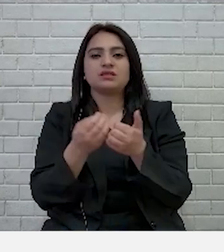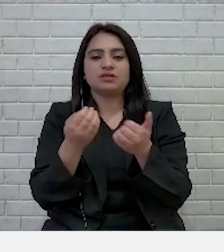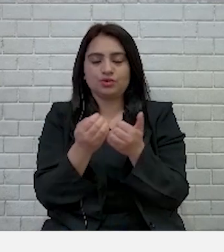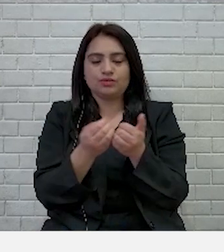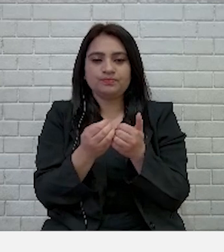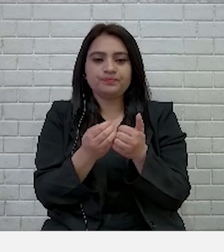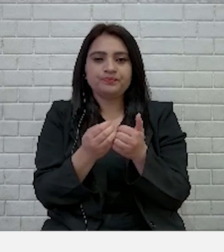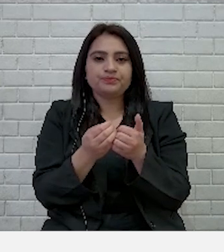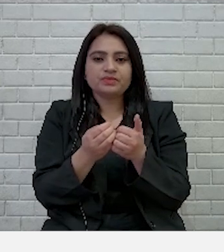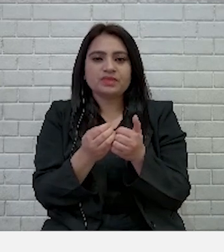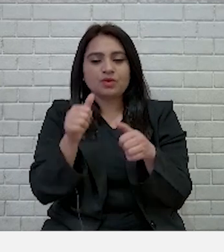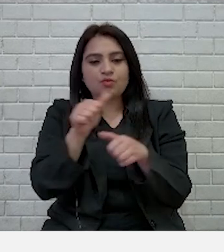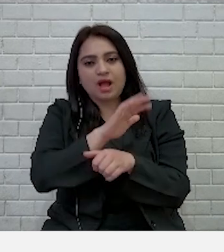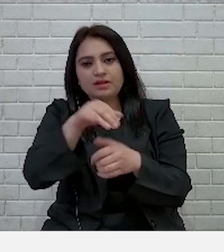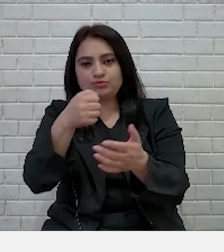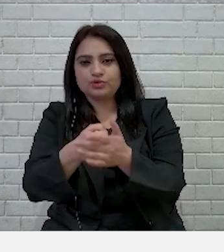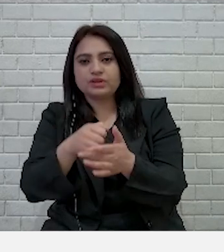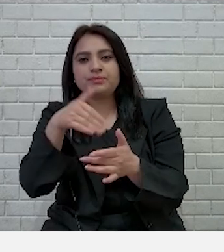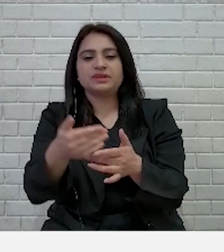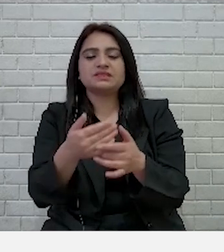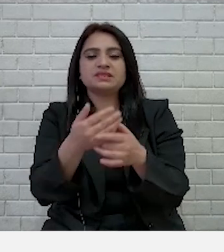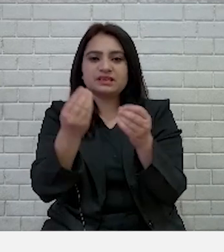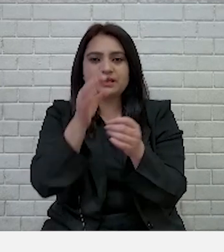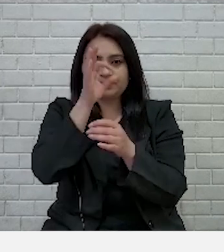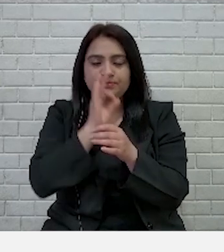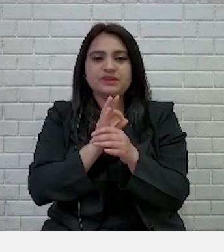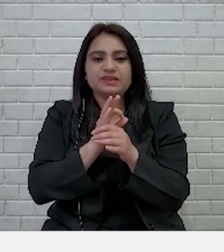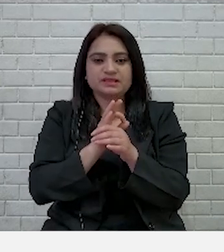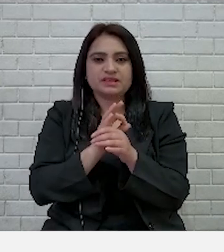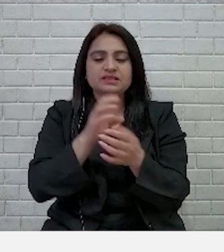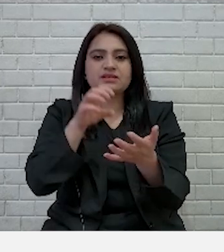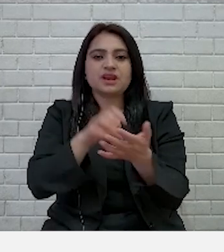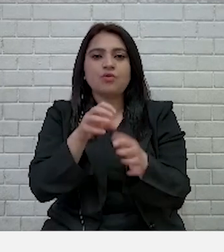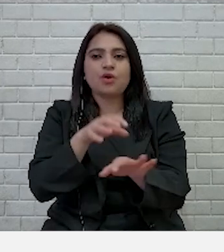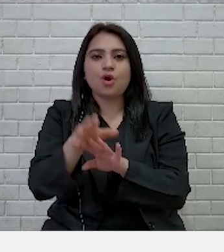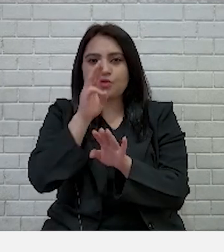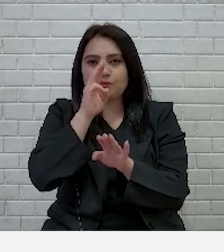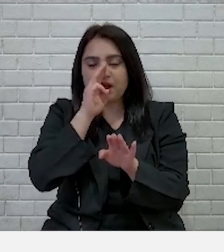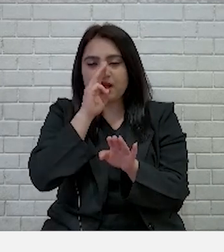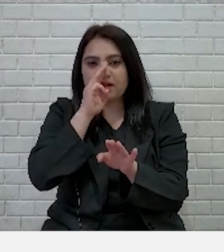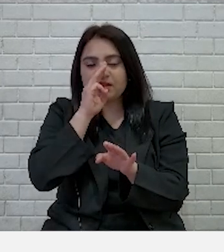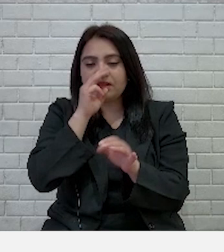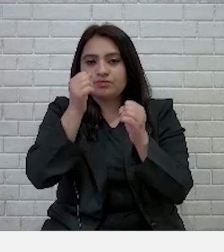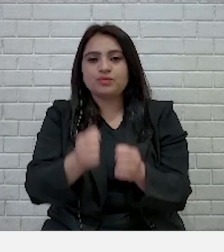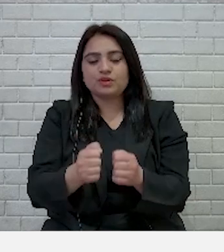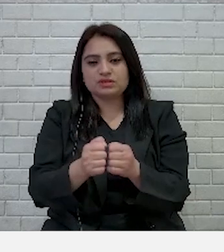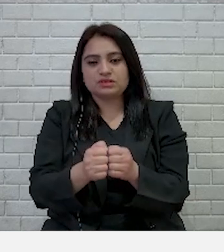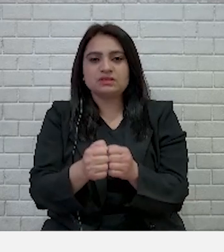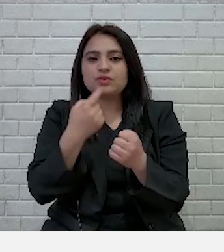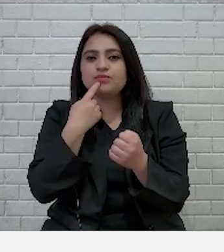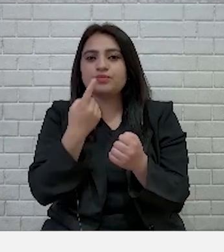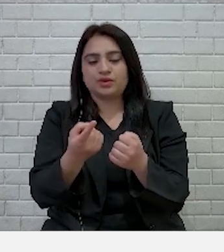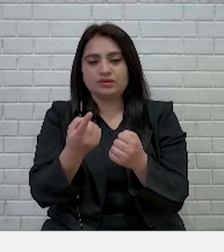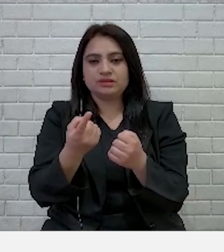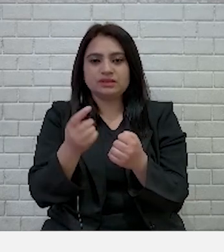city, there were certain areas that were defined. Like, there is Sunarmandi where all the goldsmiths reside. There is a Kumartol where